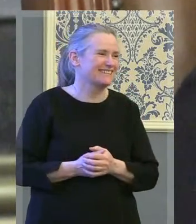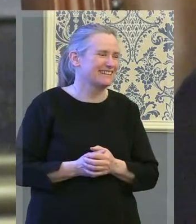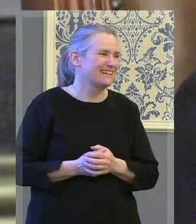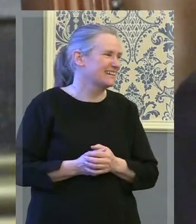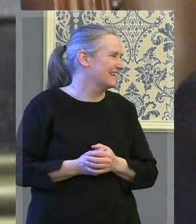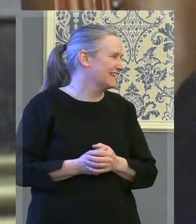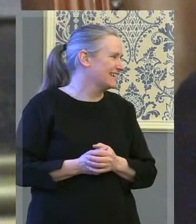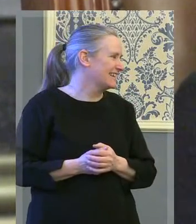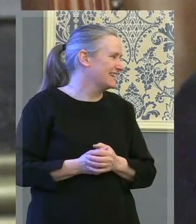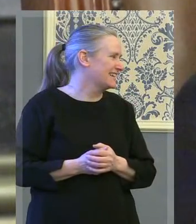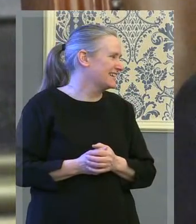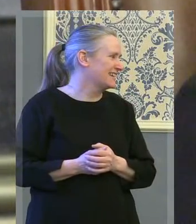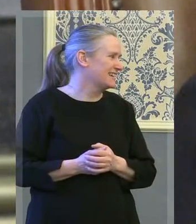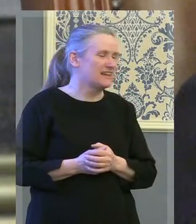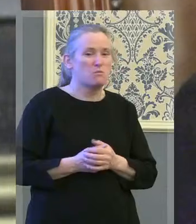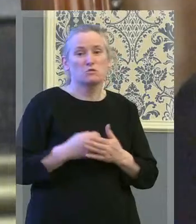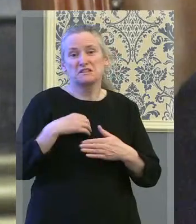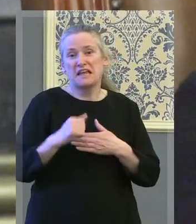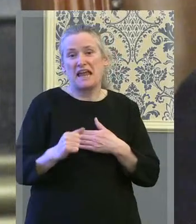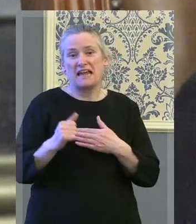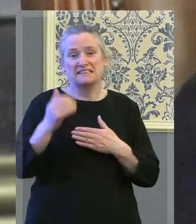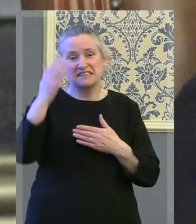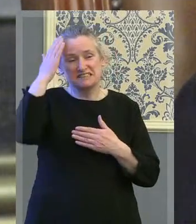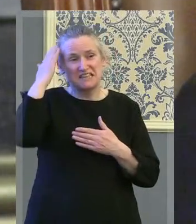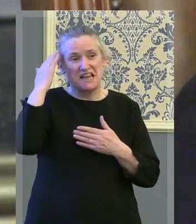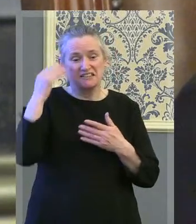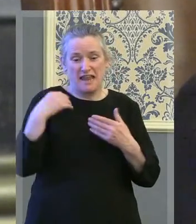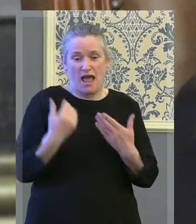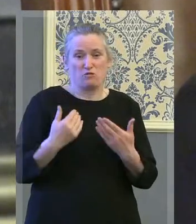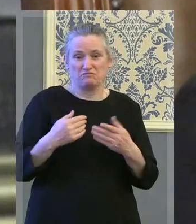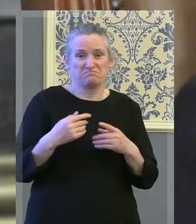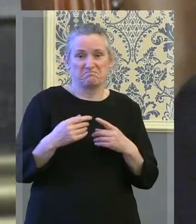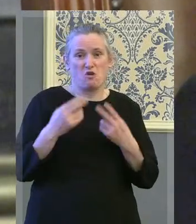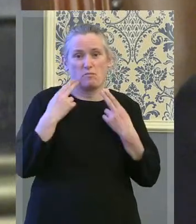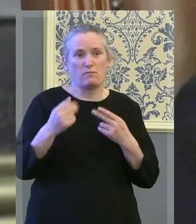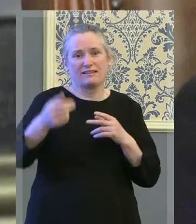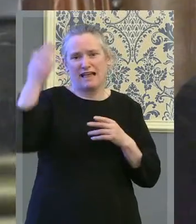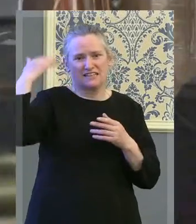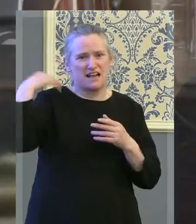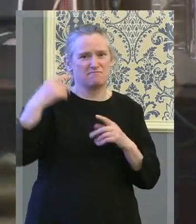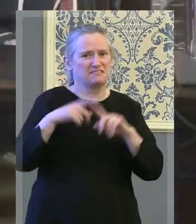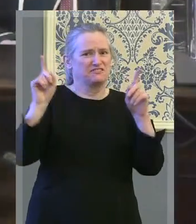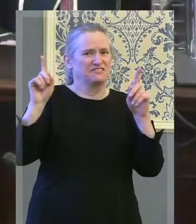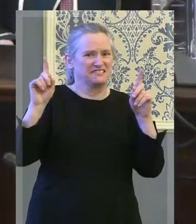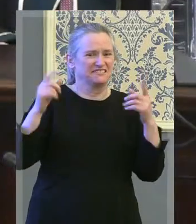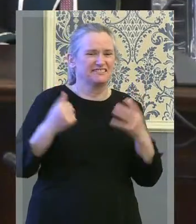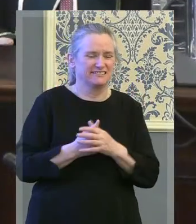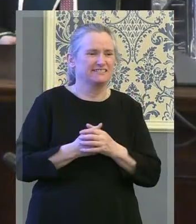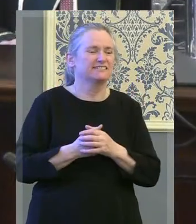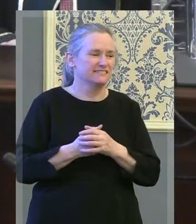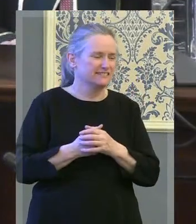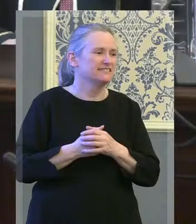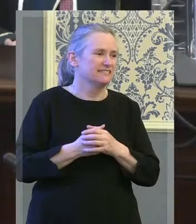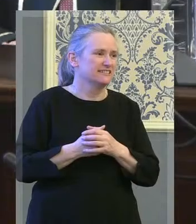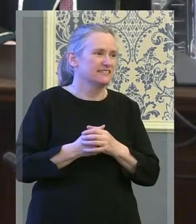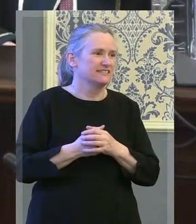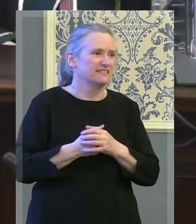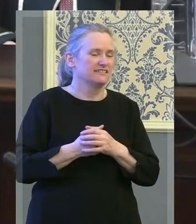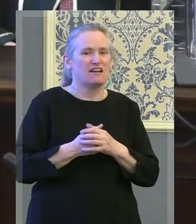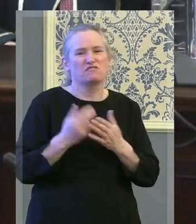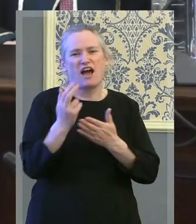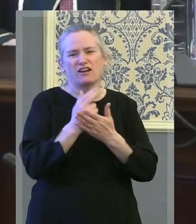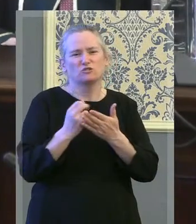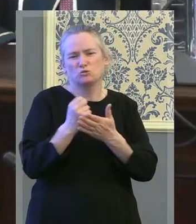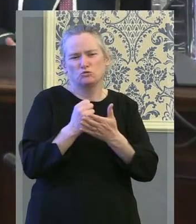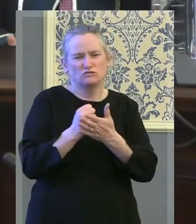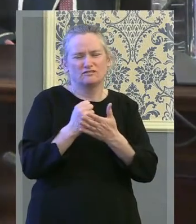By today's standards, it looks very contemporary. But in those days, and perhaps my dress was beginning to, as an art student, I